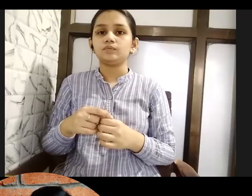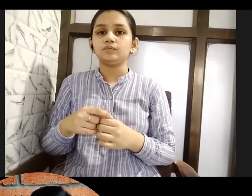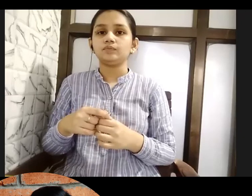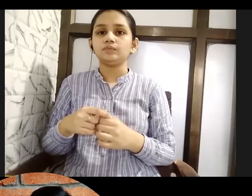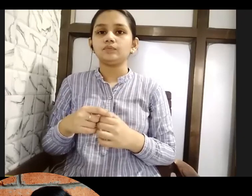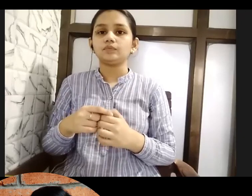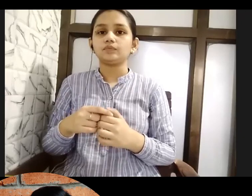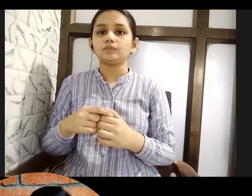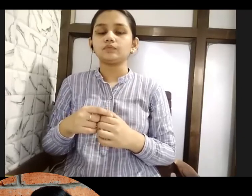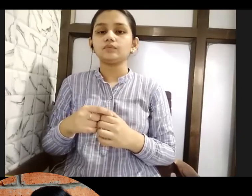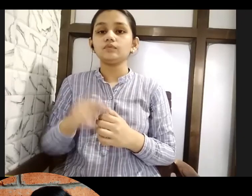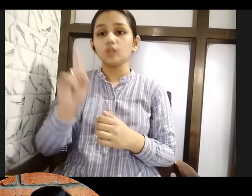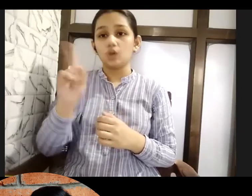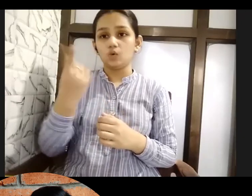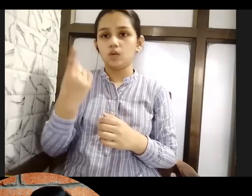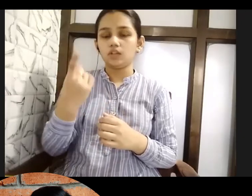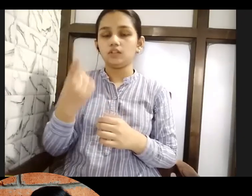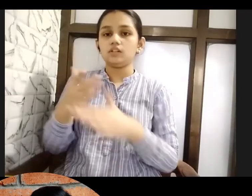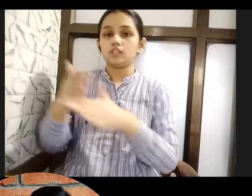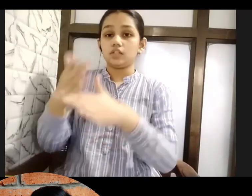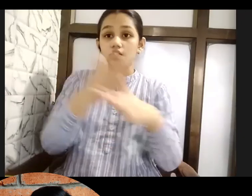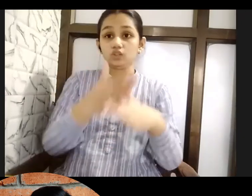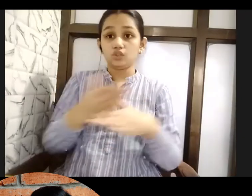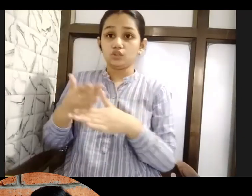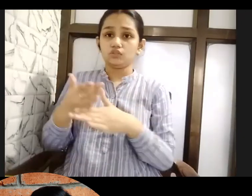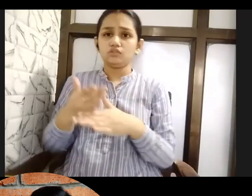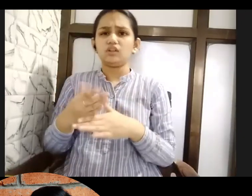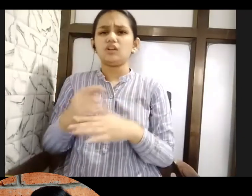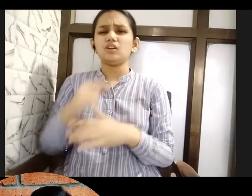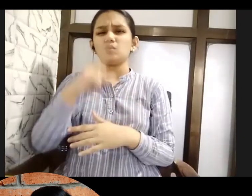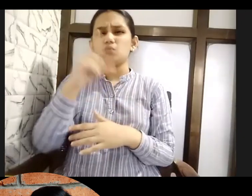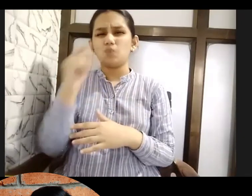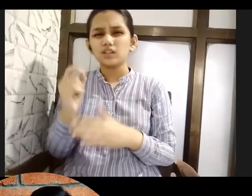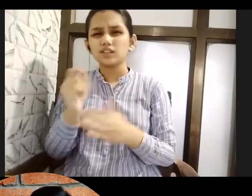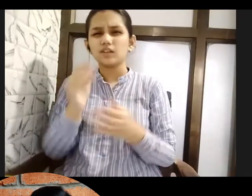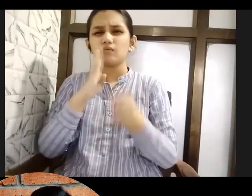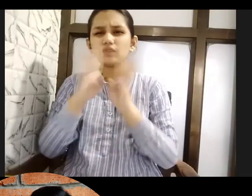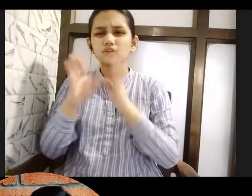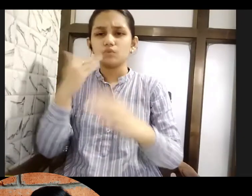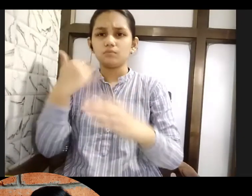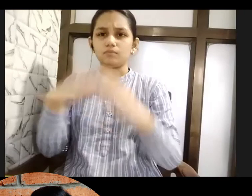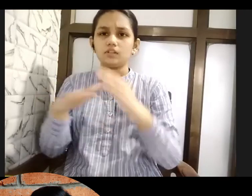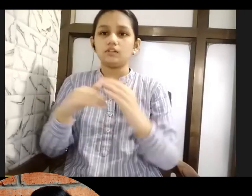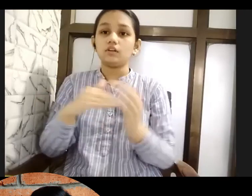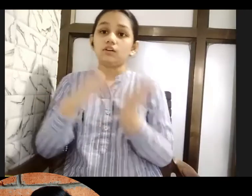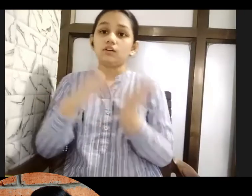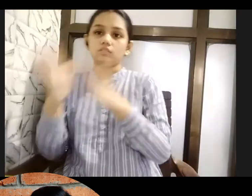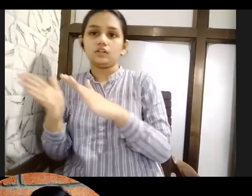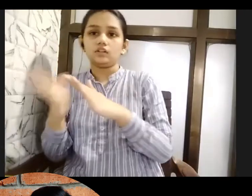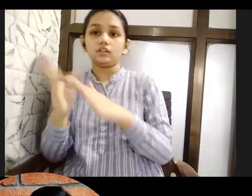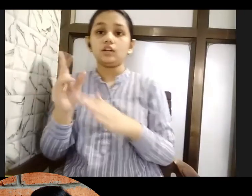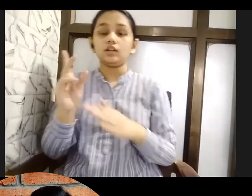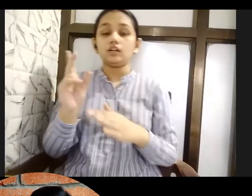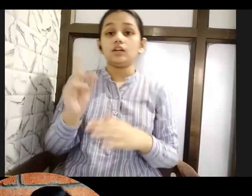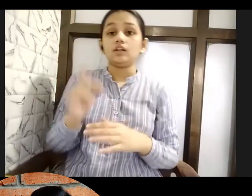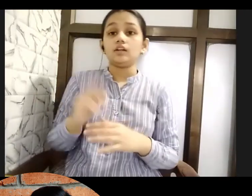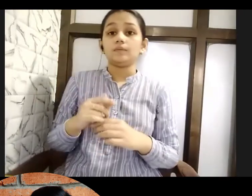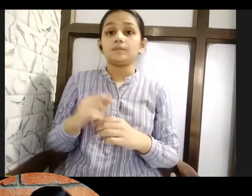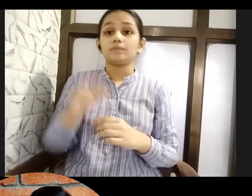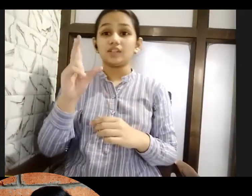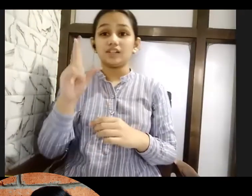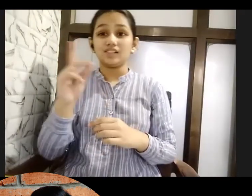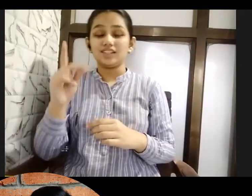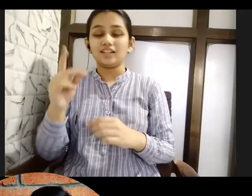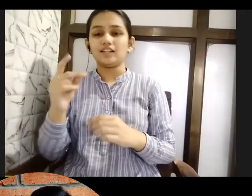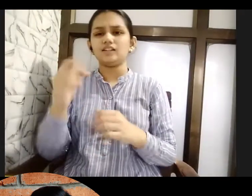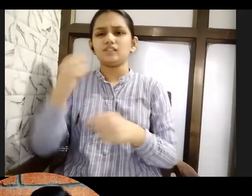So one is when you share on social media. So both are in the sharing format. You can share on your gallery, you can share